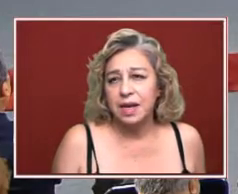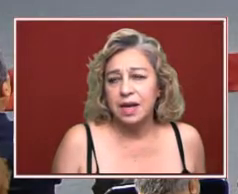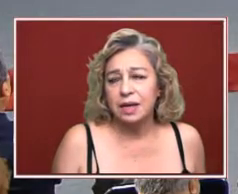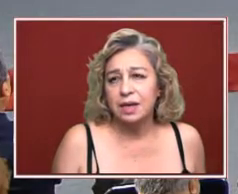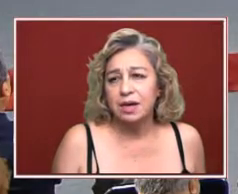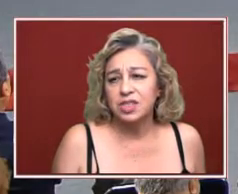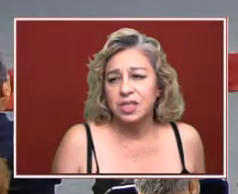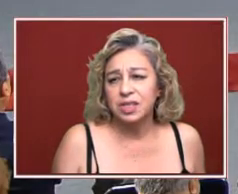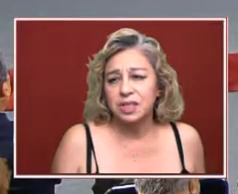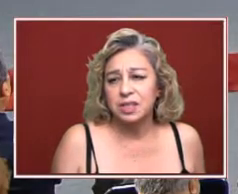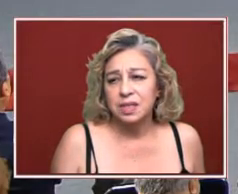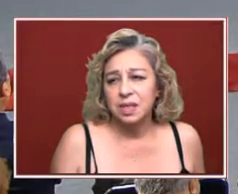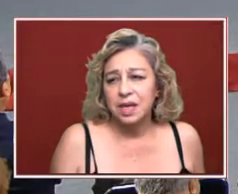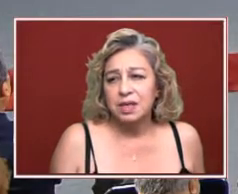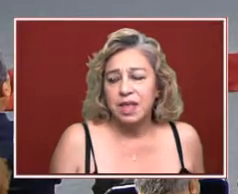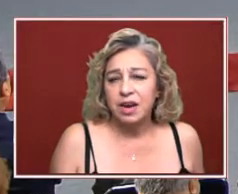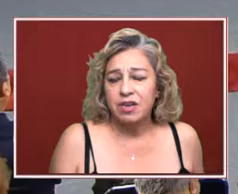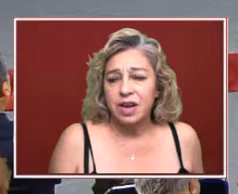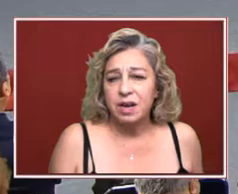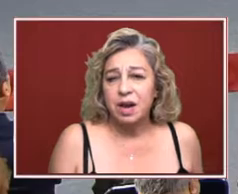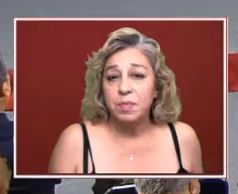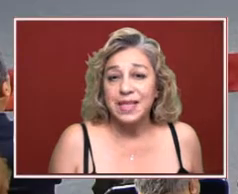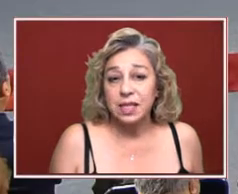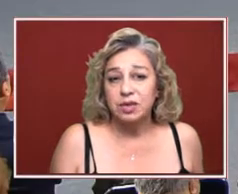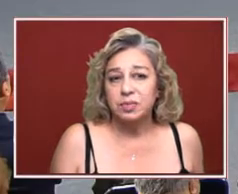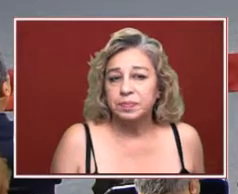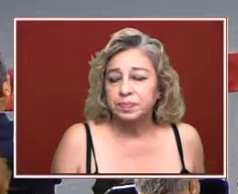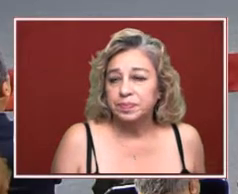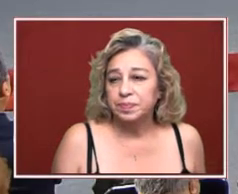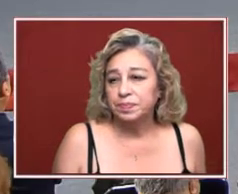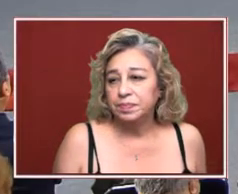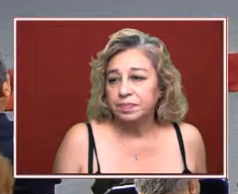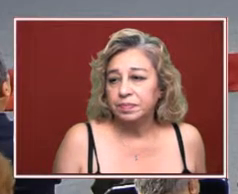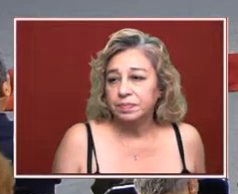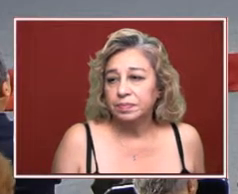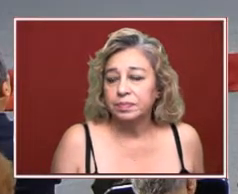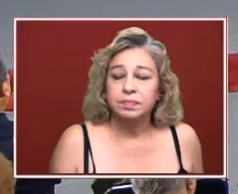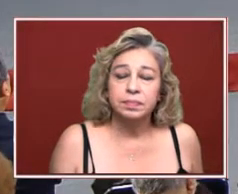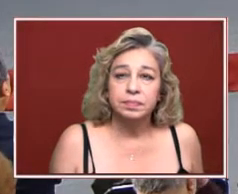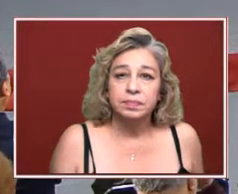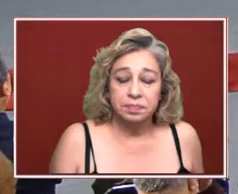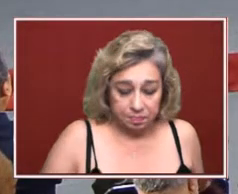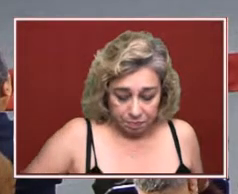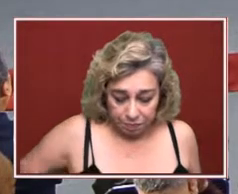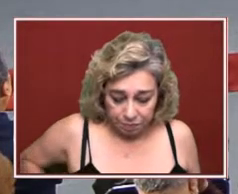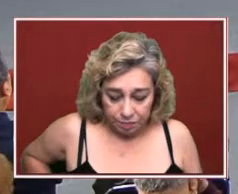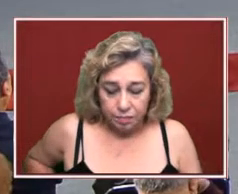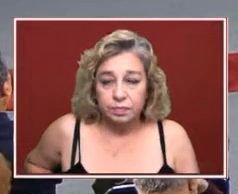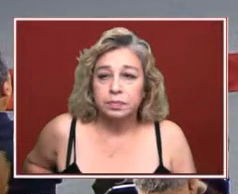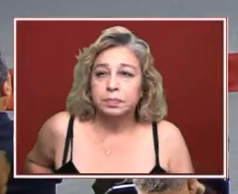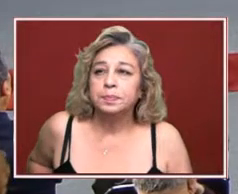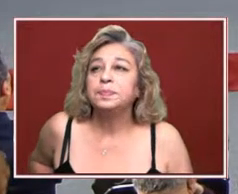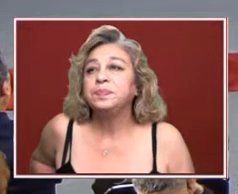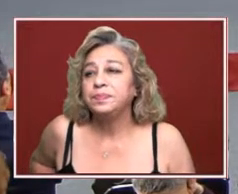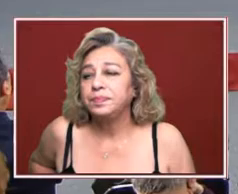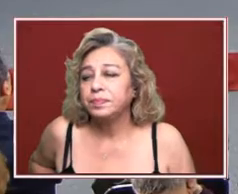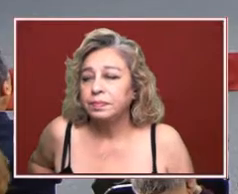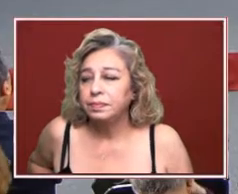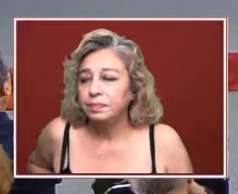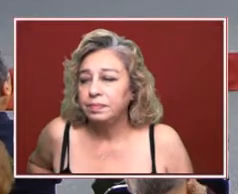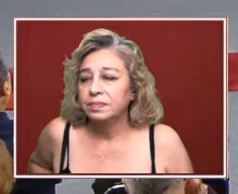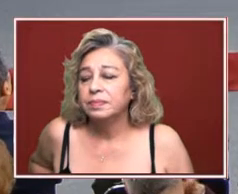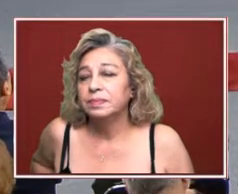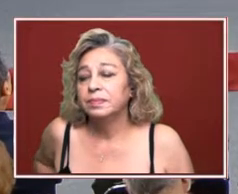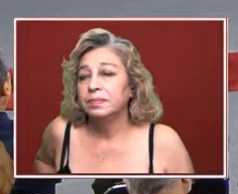and consuls that are in Mexico. Para este año, especialmente lo que tiene que ver